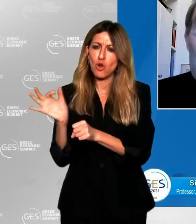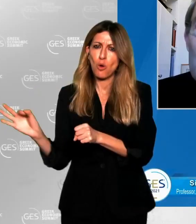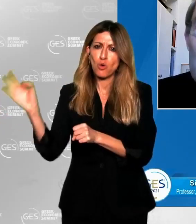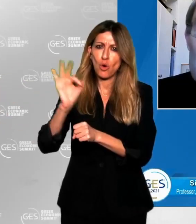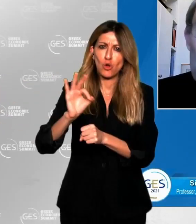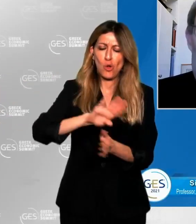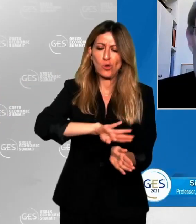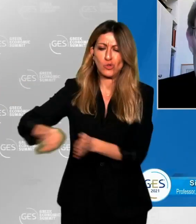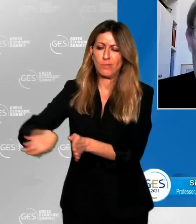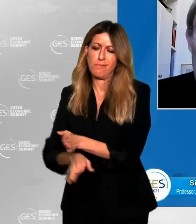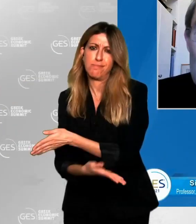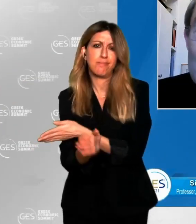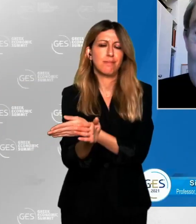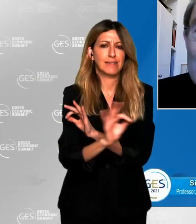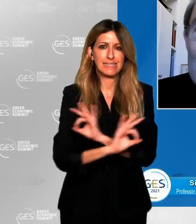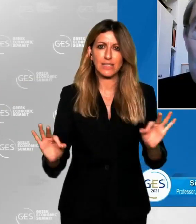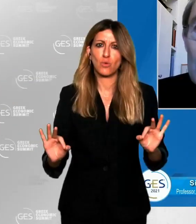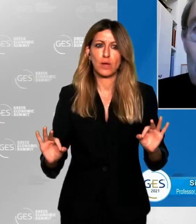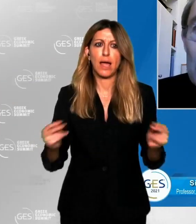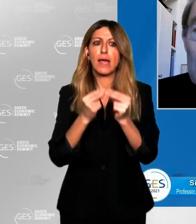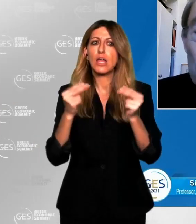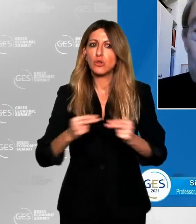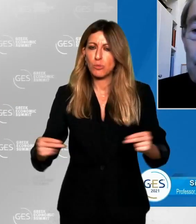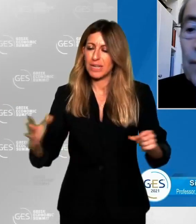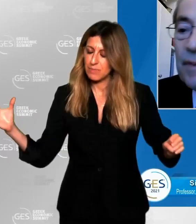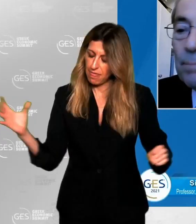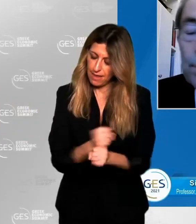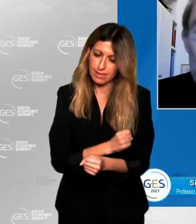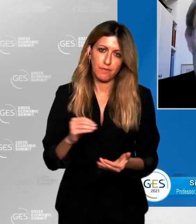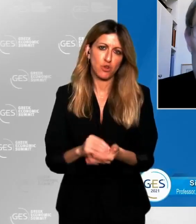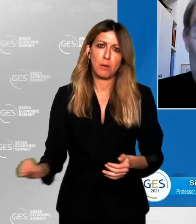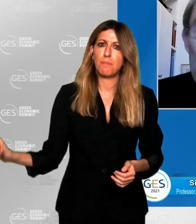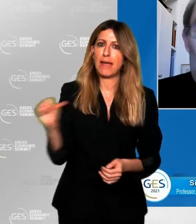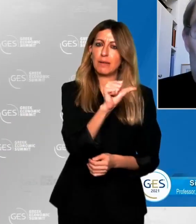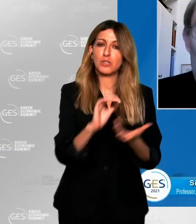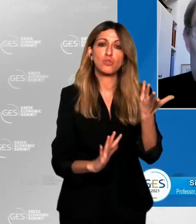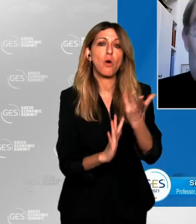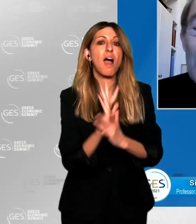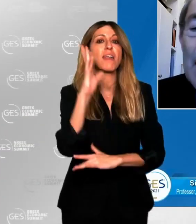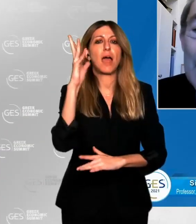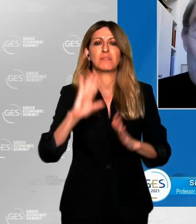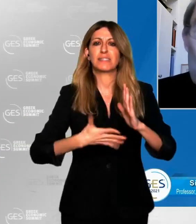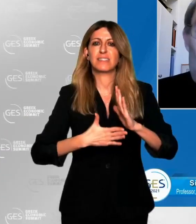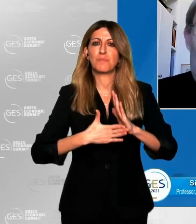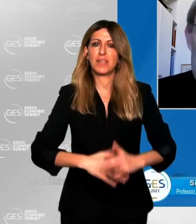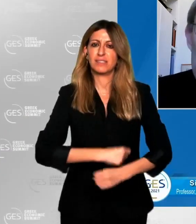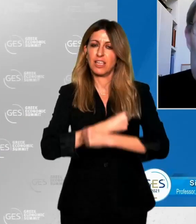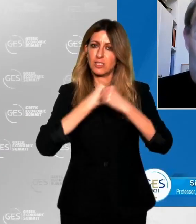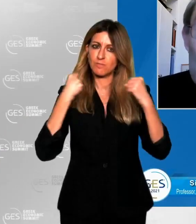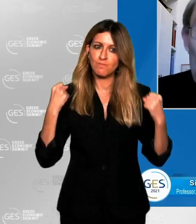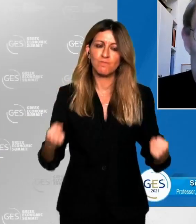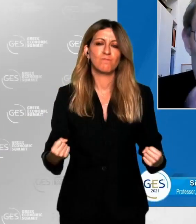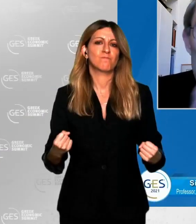seeing the service sector grow. That's inevitable. It's part of the process of economic development. The